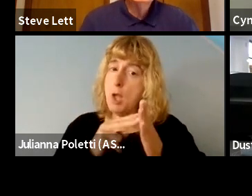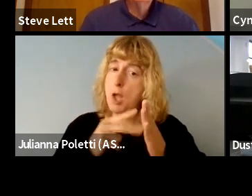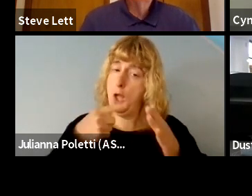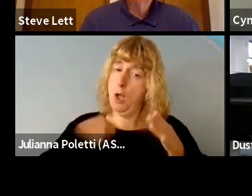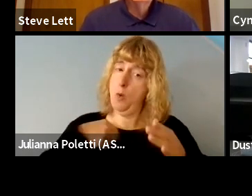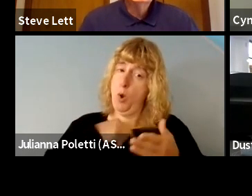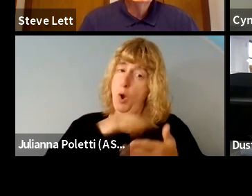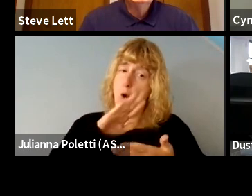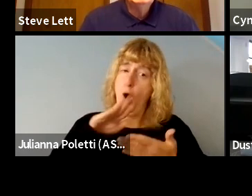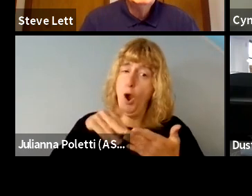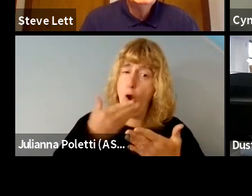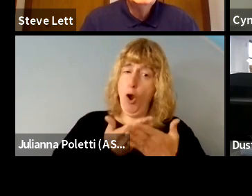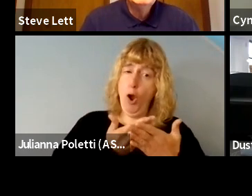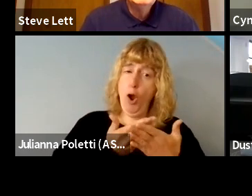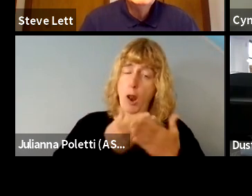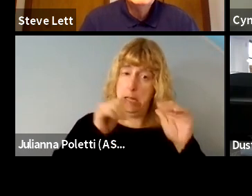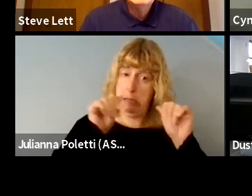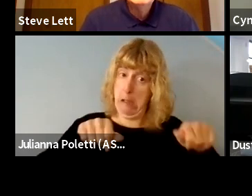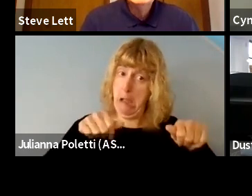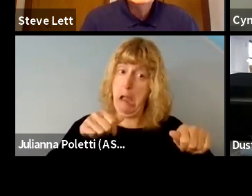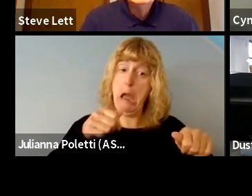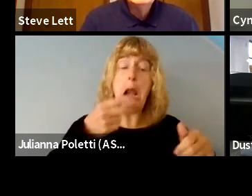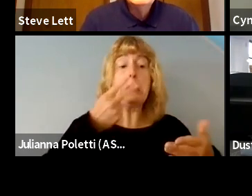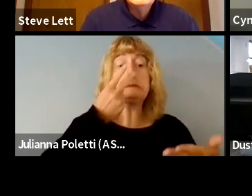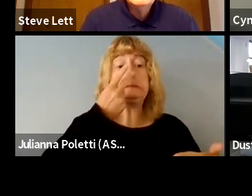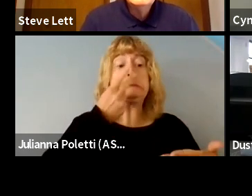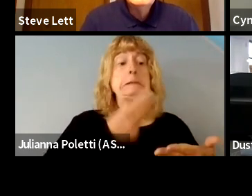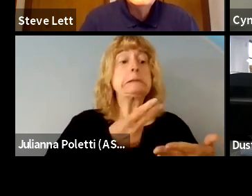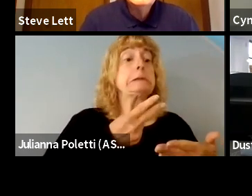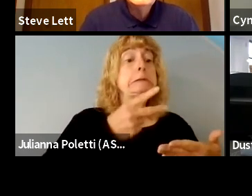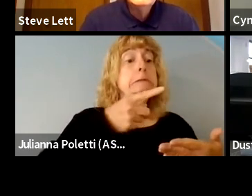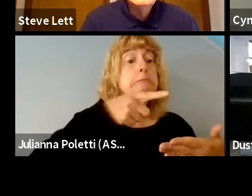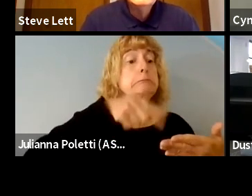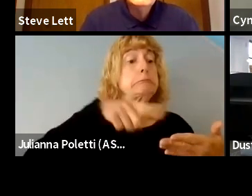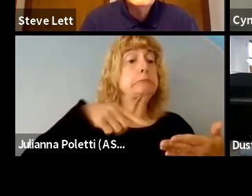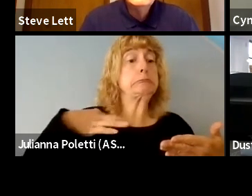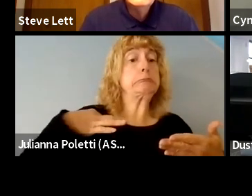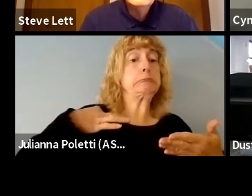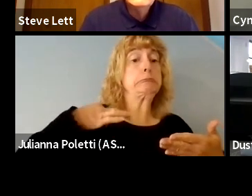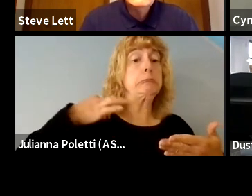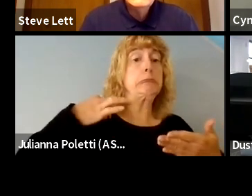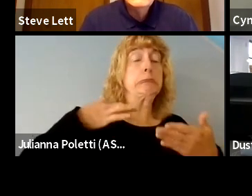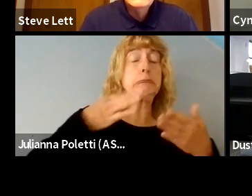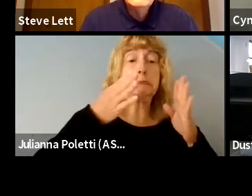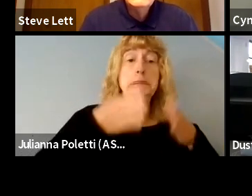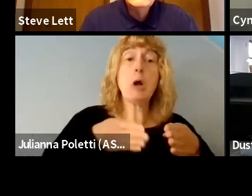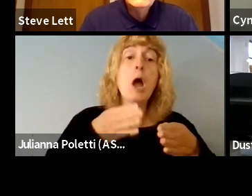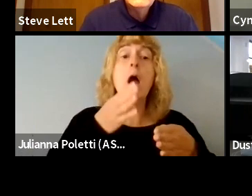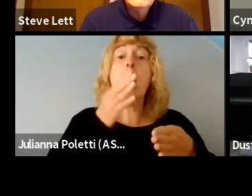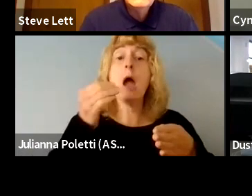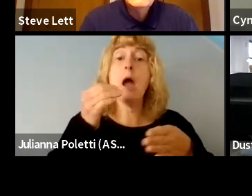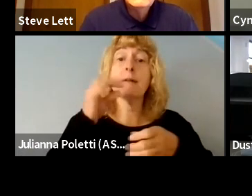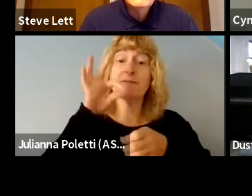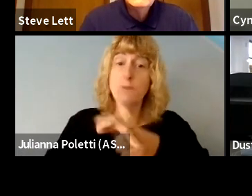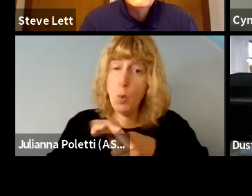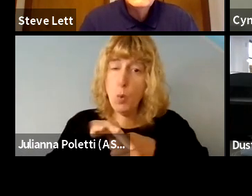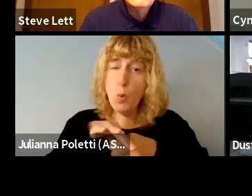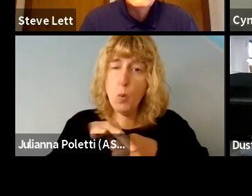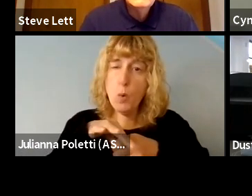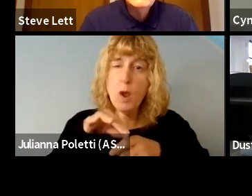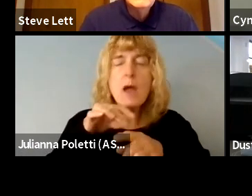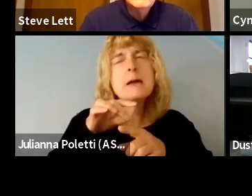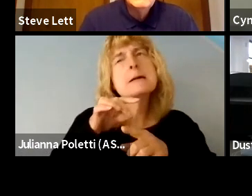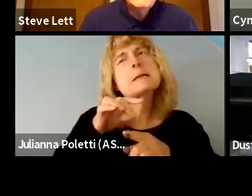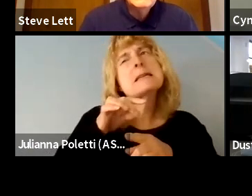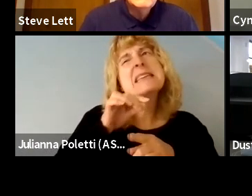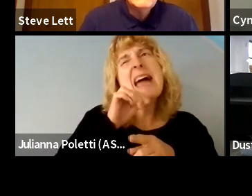and will we all get to see the material that the subcommittee is deliberating on? Did I understand your question correctly? Not